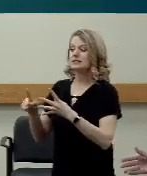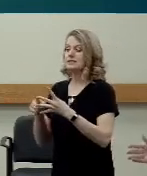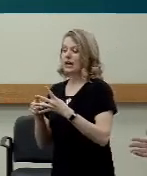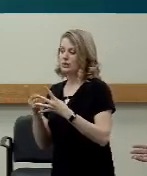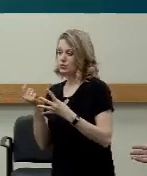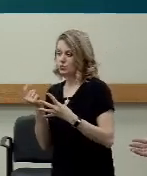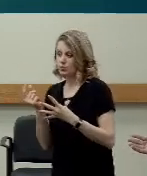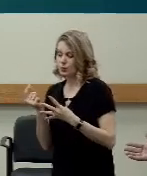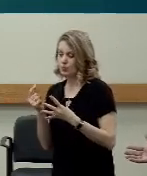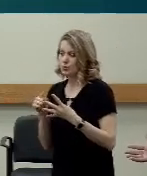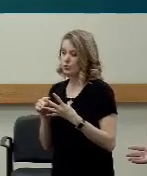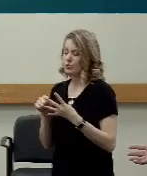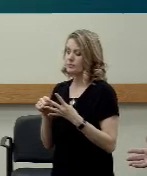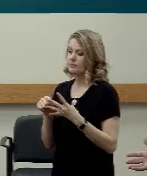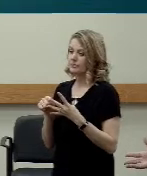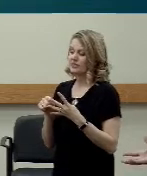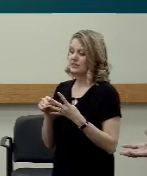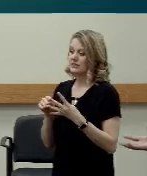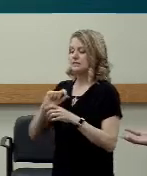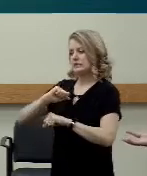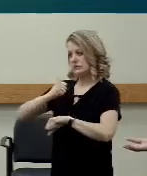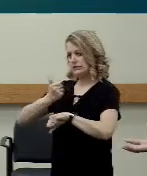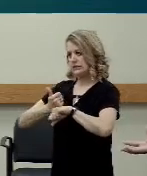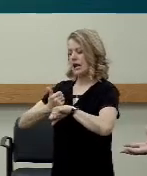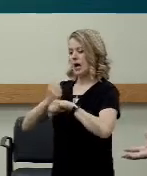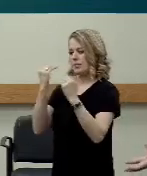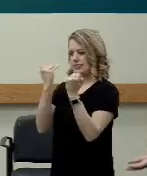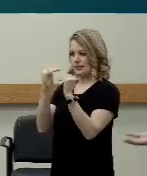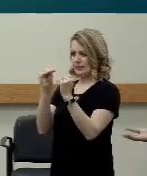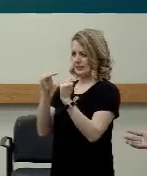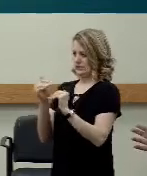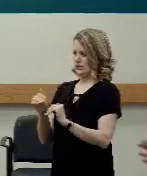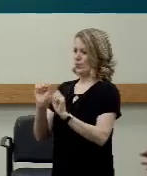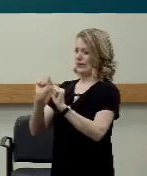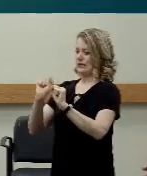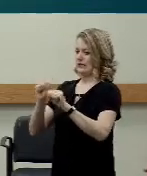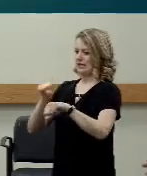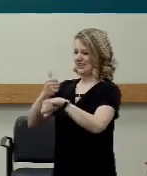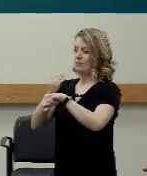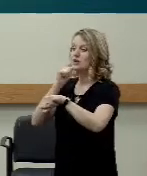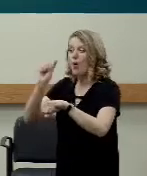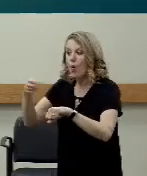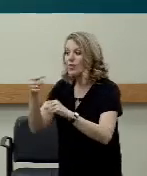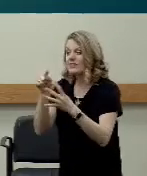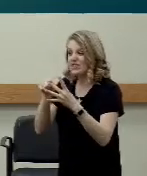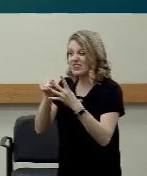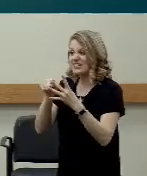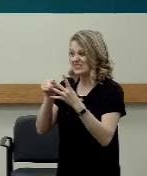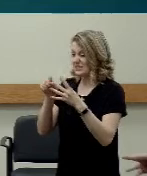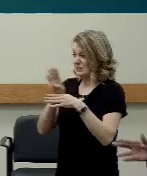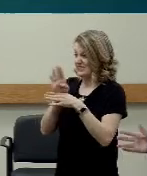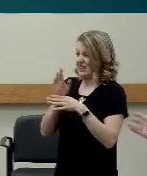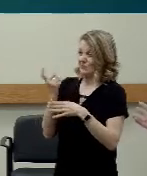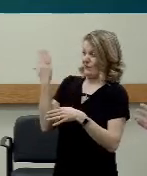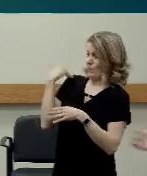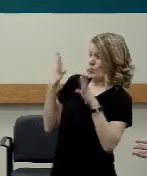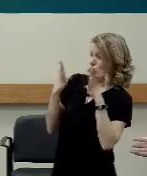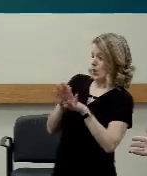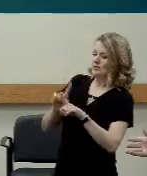to apply a set of regulations that we can implement not just on that 8%, but